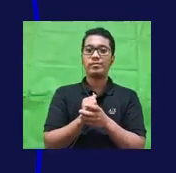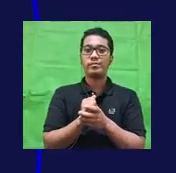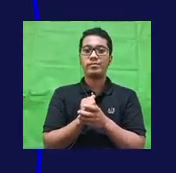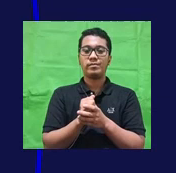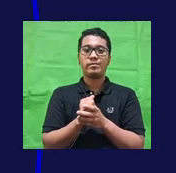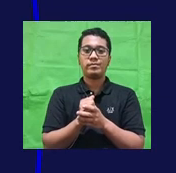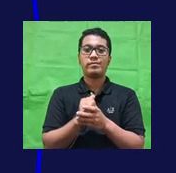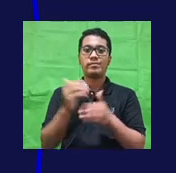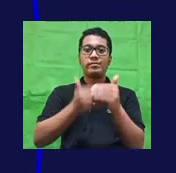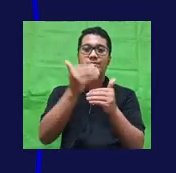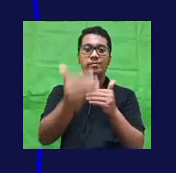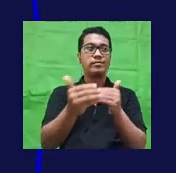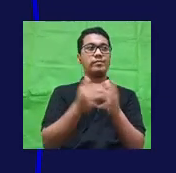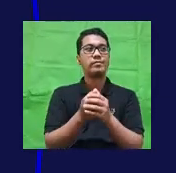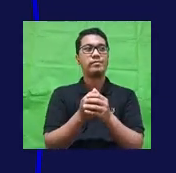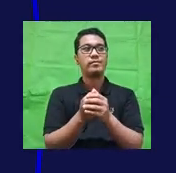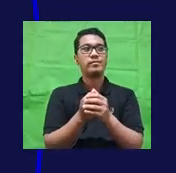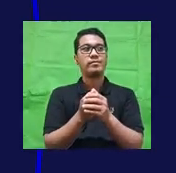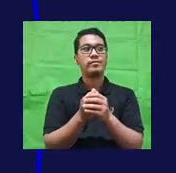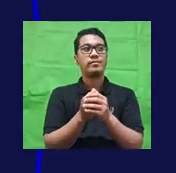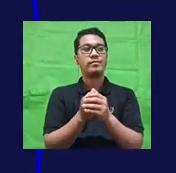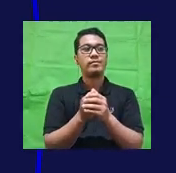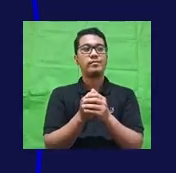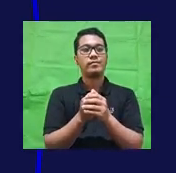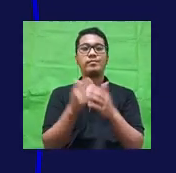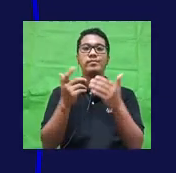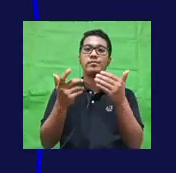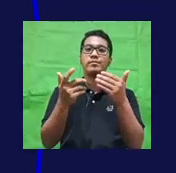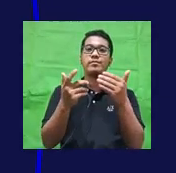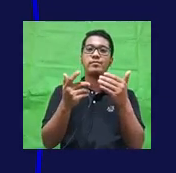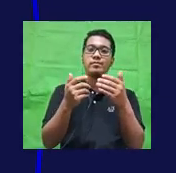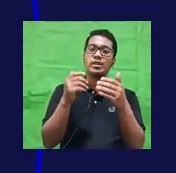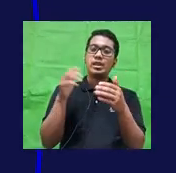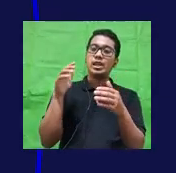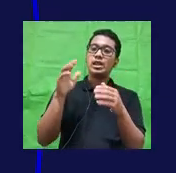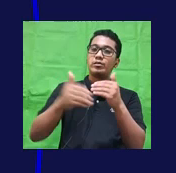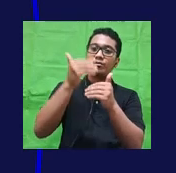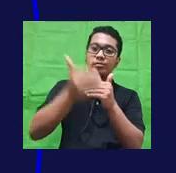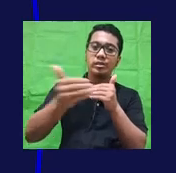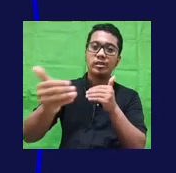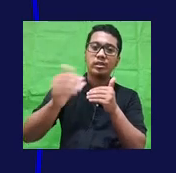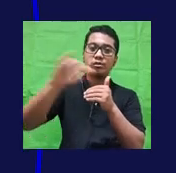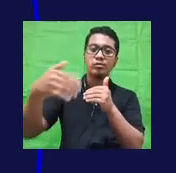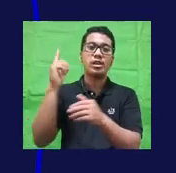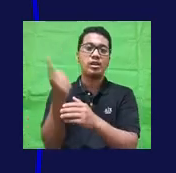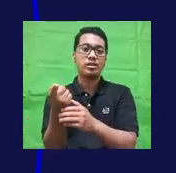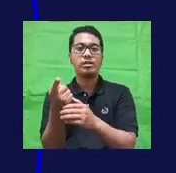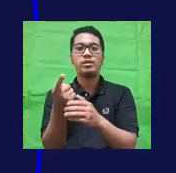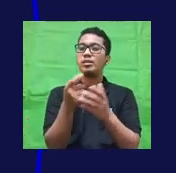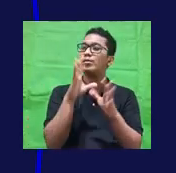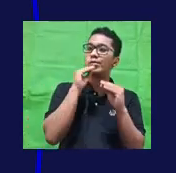Next, the second chapter, second volume, we have Strangers Who Are Not Foreigners. We're talking about